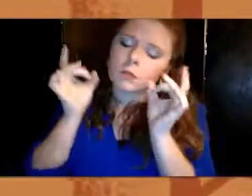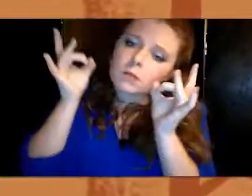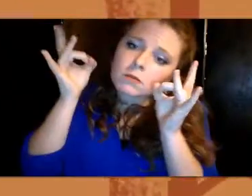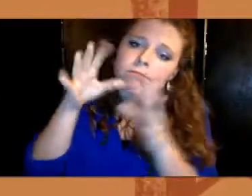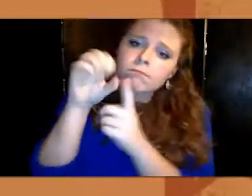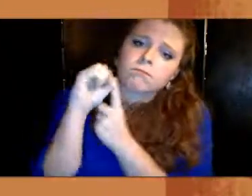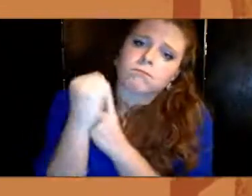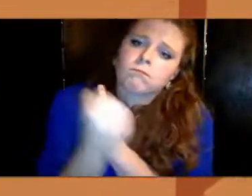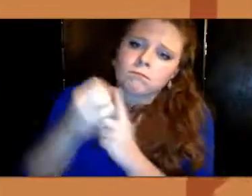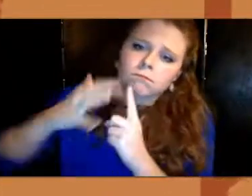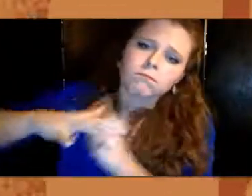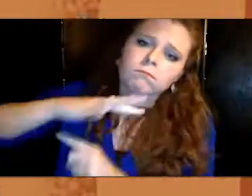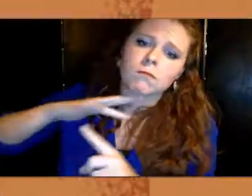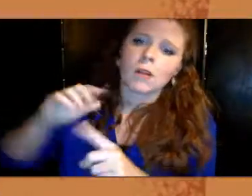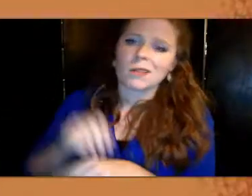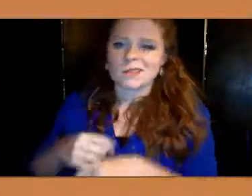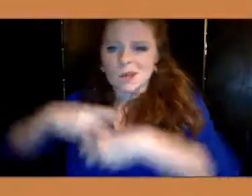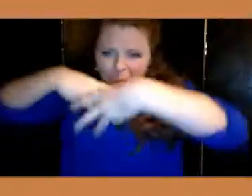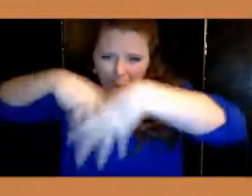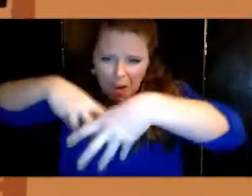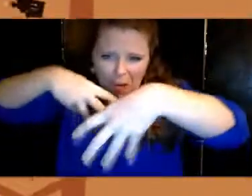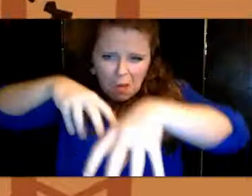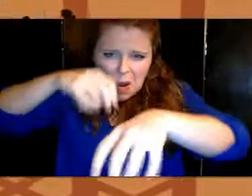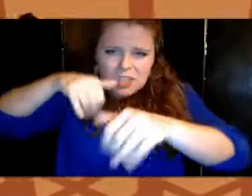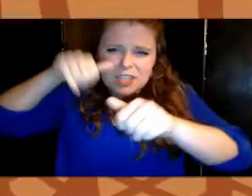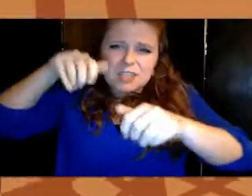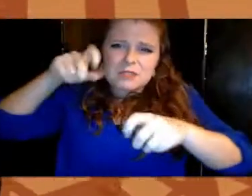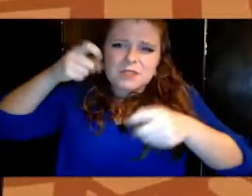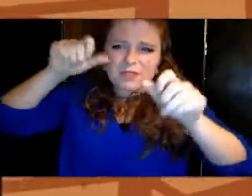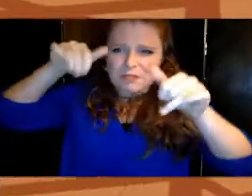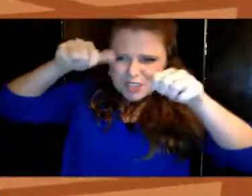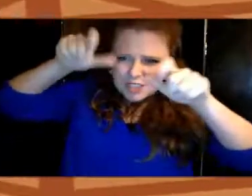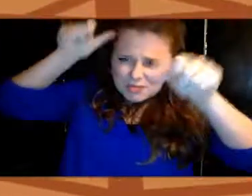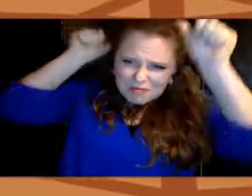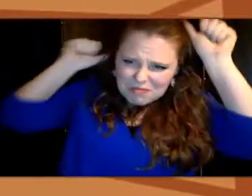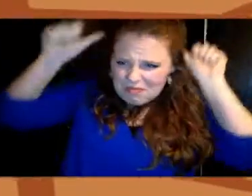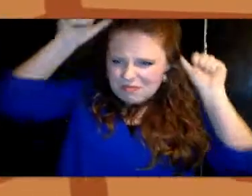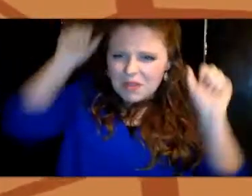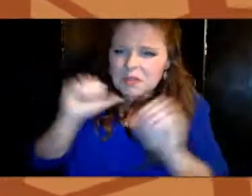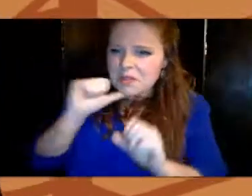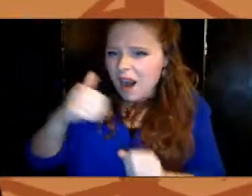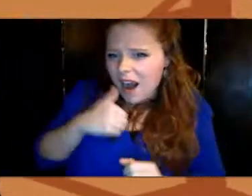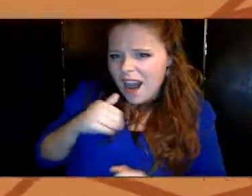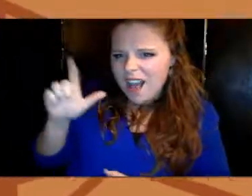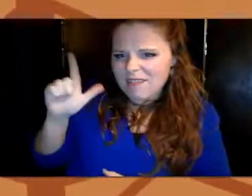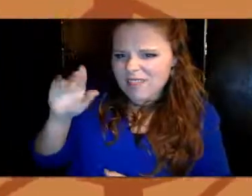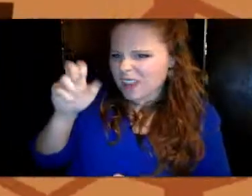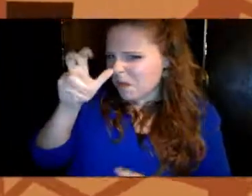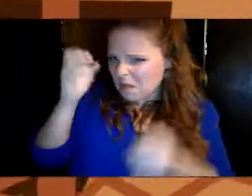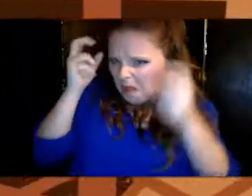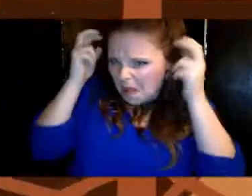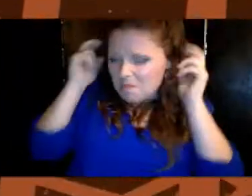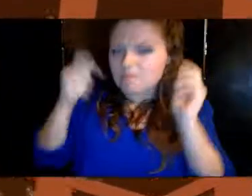After being marched to slave forts on the coast, shaved to prevent lice, and branded, they were loaded onto ships bound